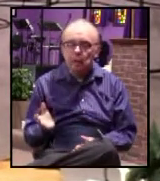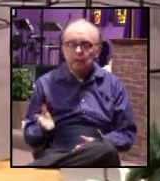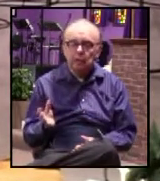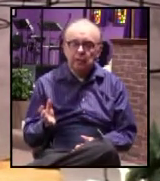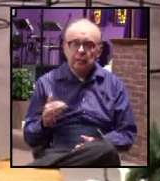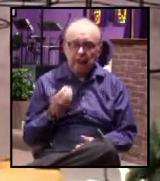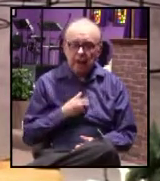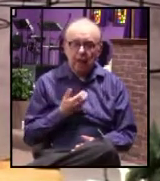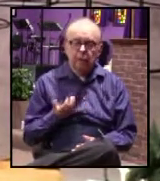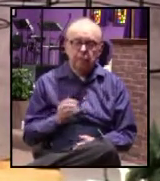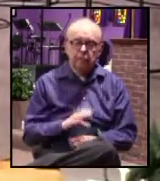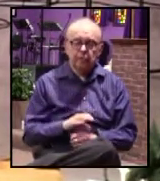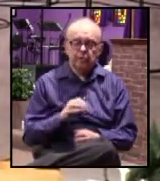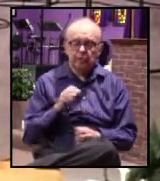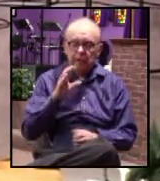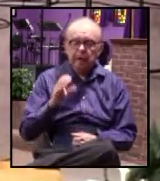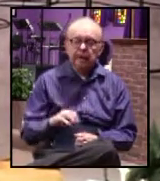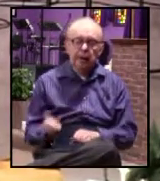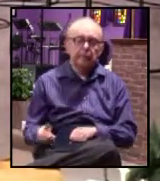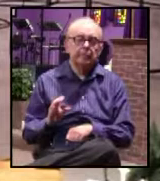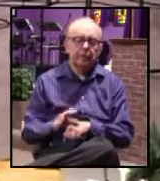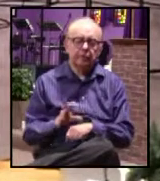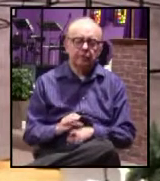Calvary Baptist Church.